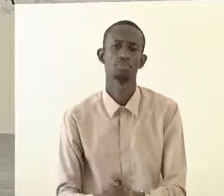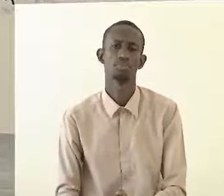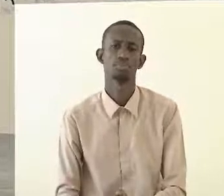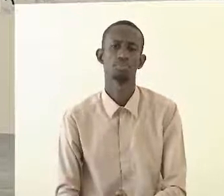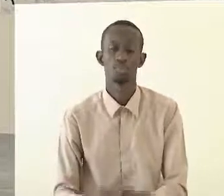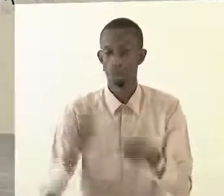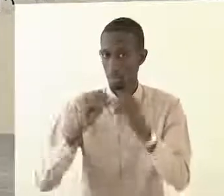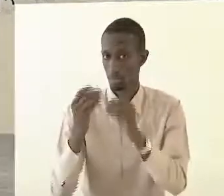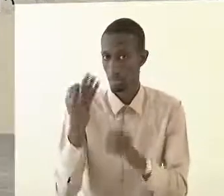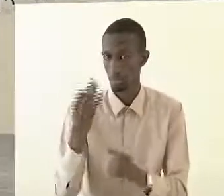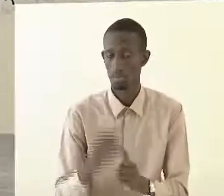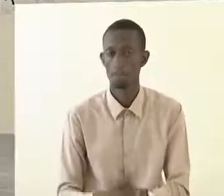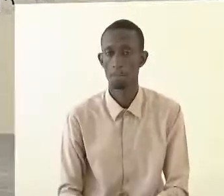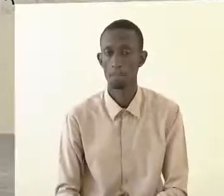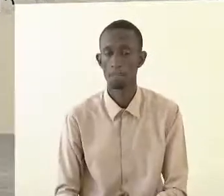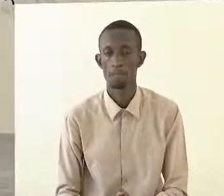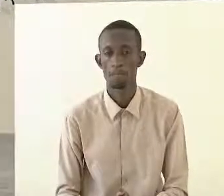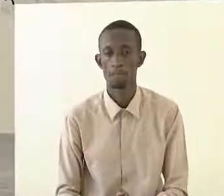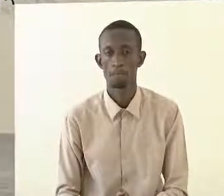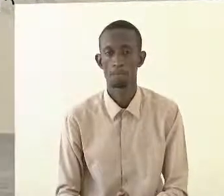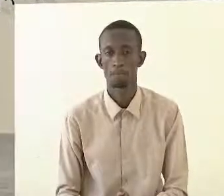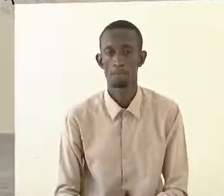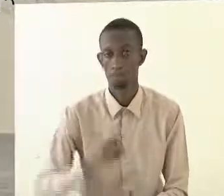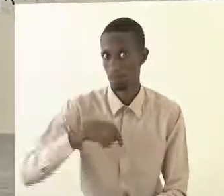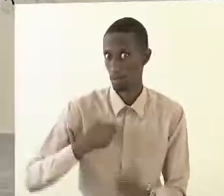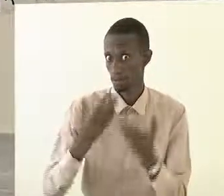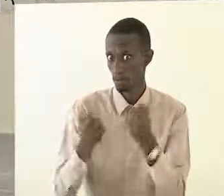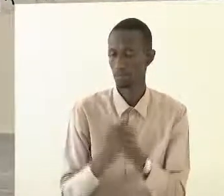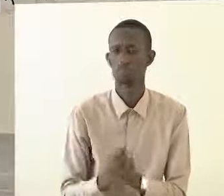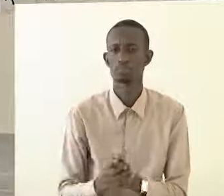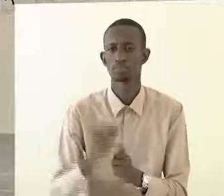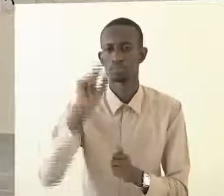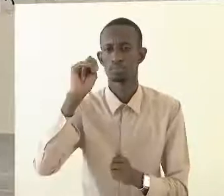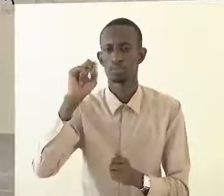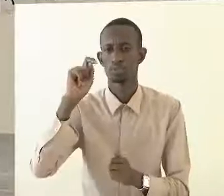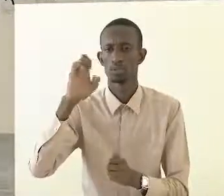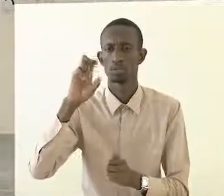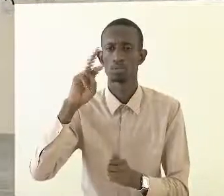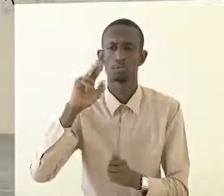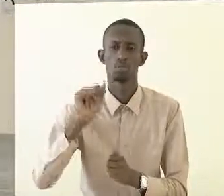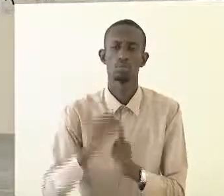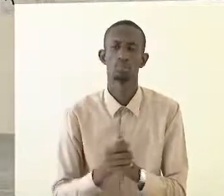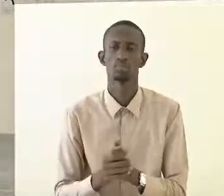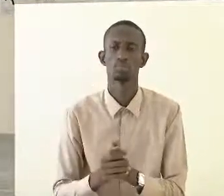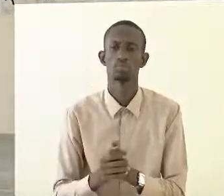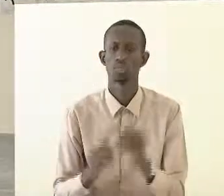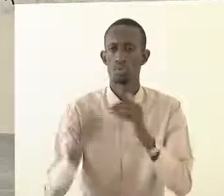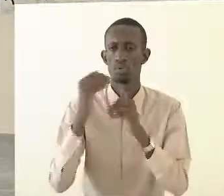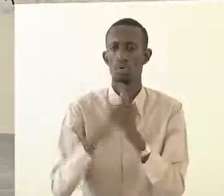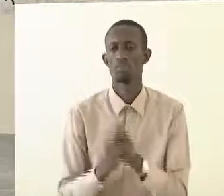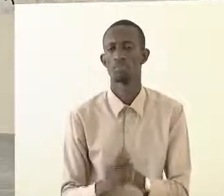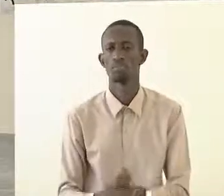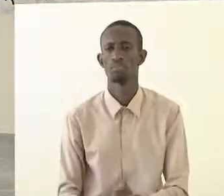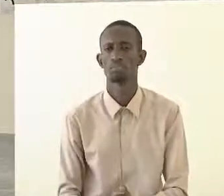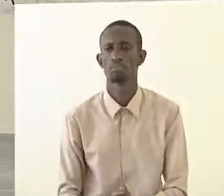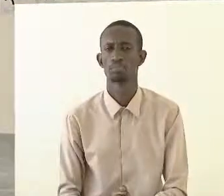Number 3, we have integral of e power 2x divided by square root of 1 minus e